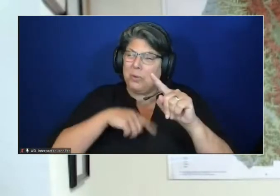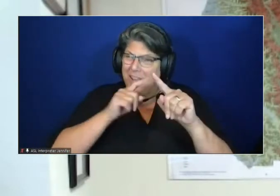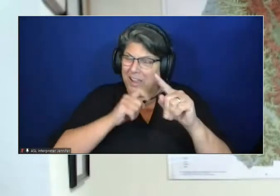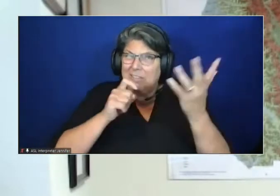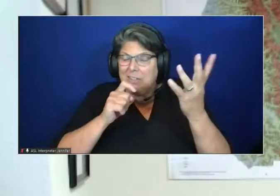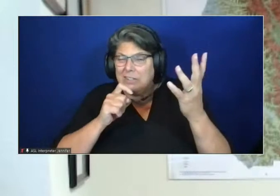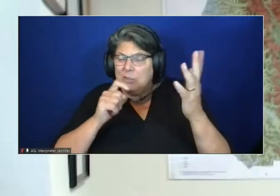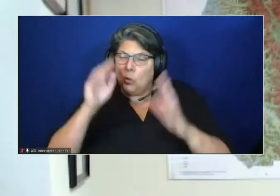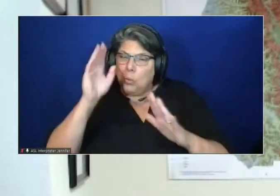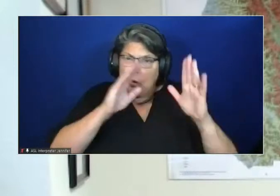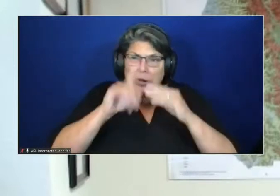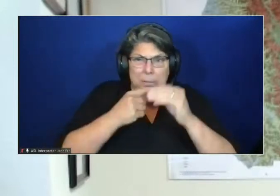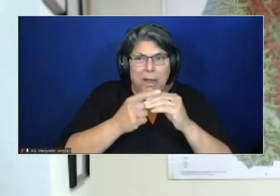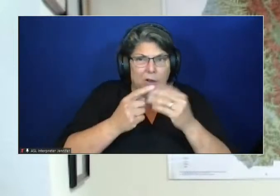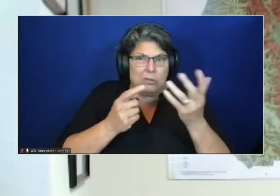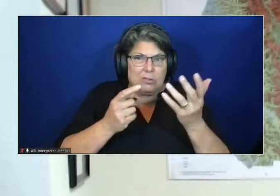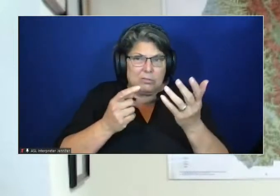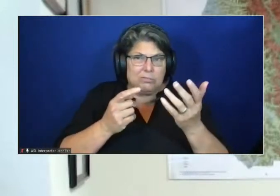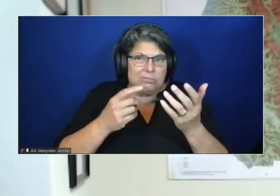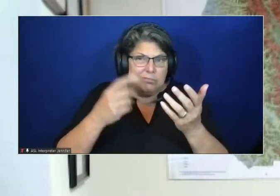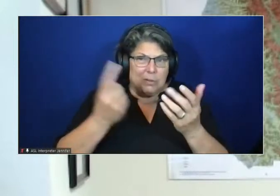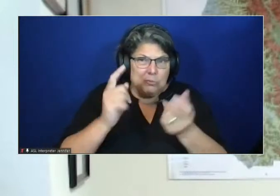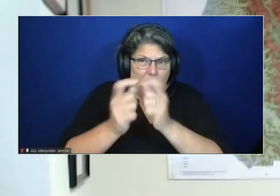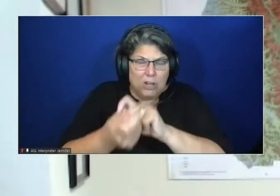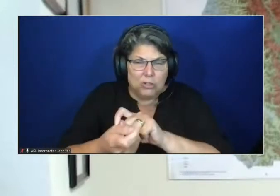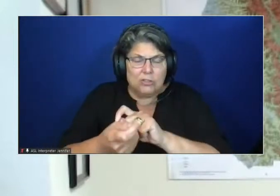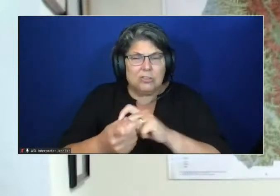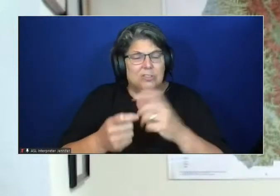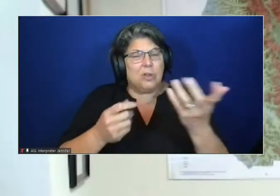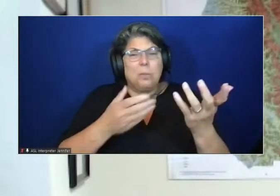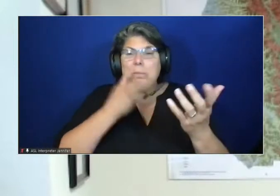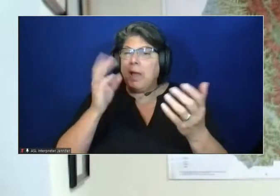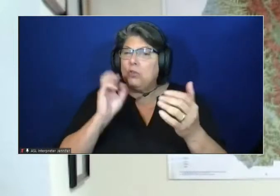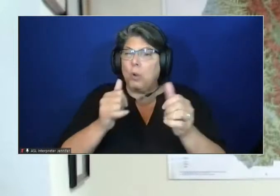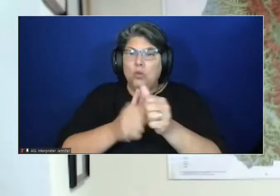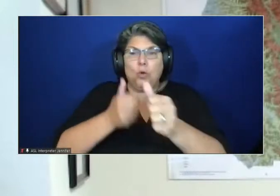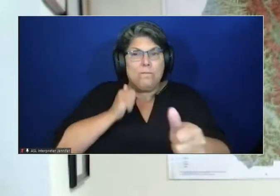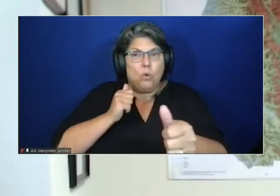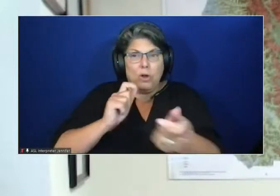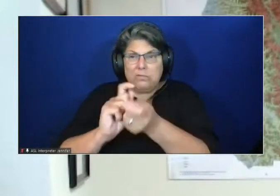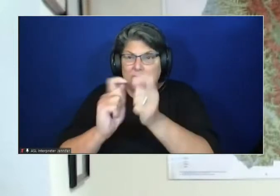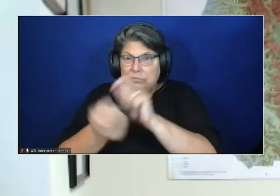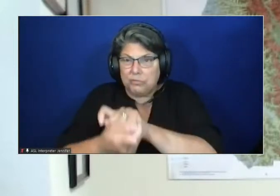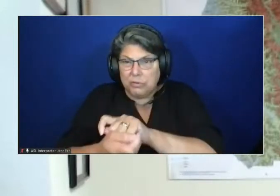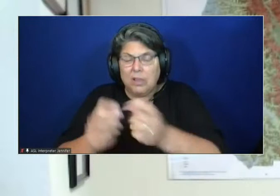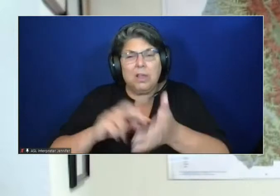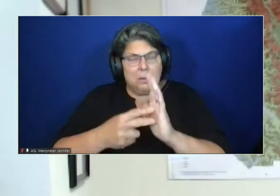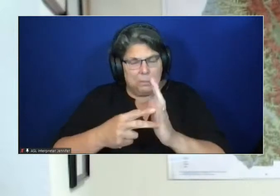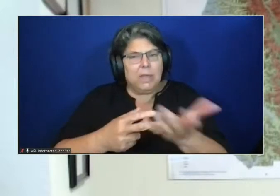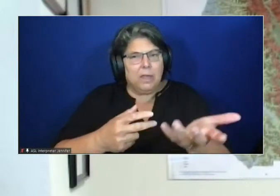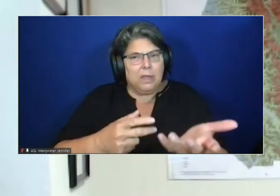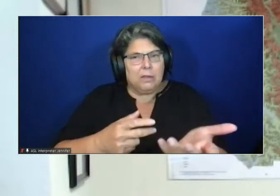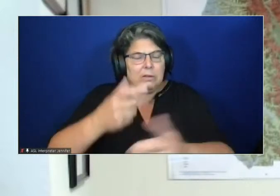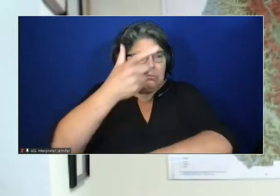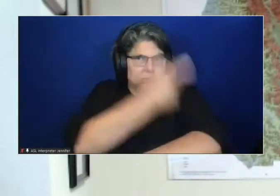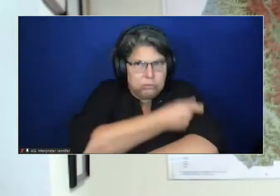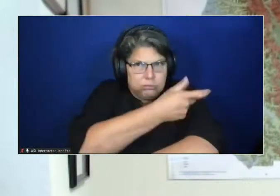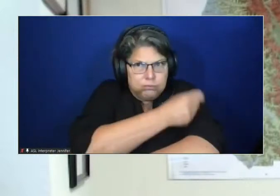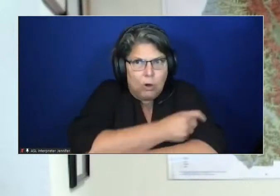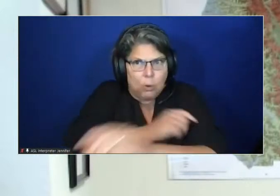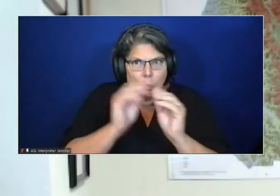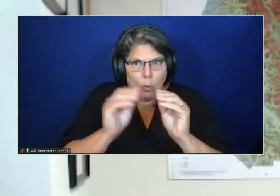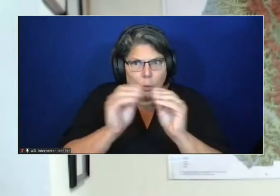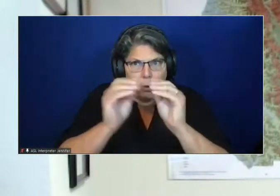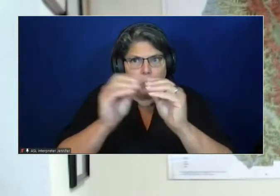the best way to avoid a variant is getting more people vaccinated so there's less transmission, less multiplication of these organisms, and